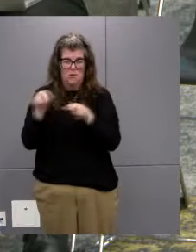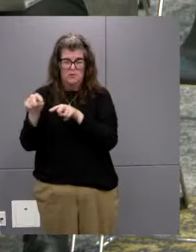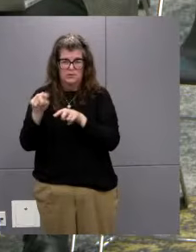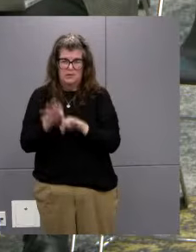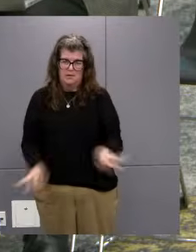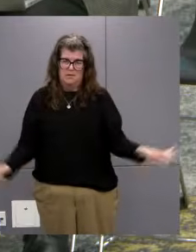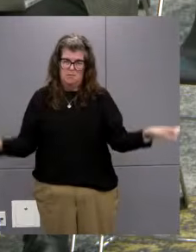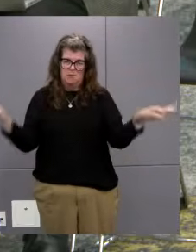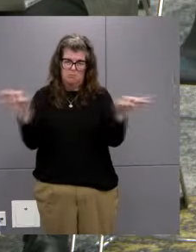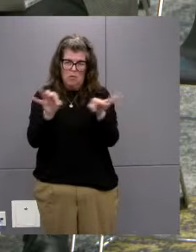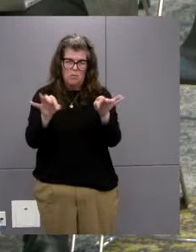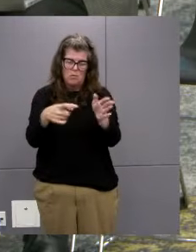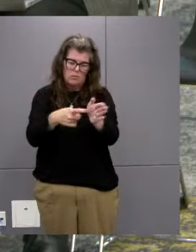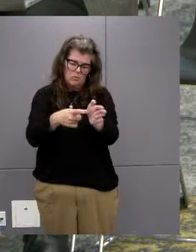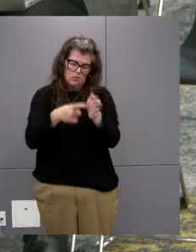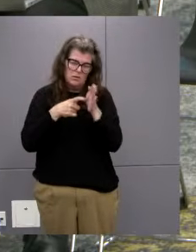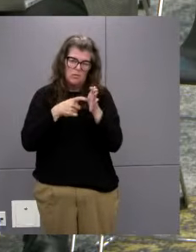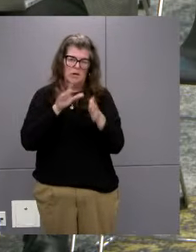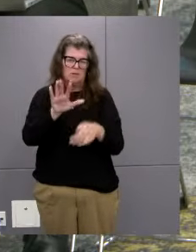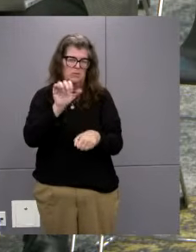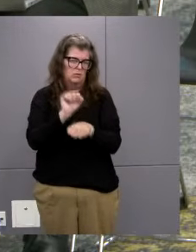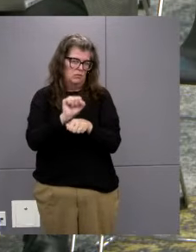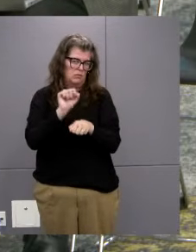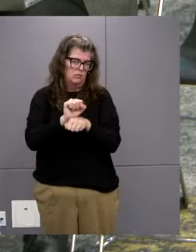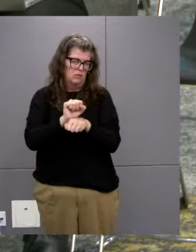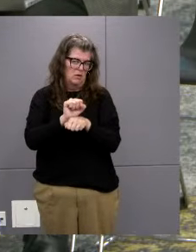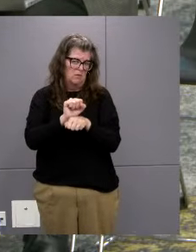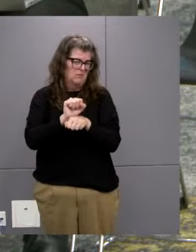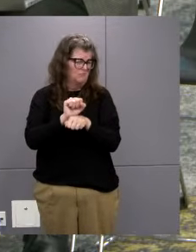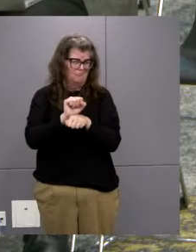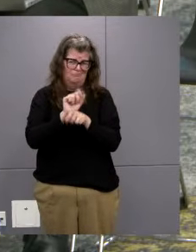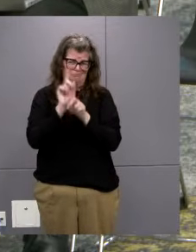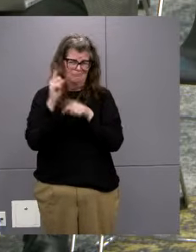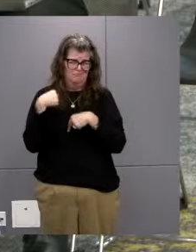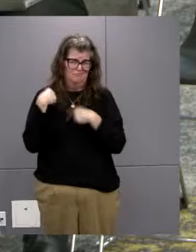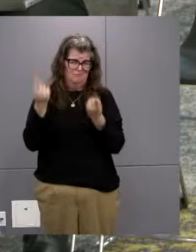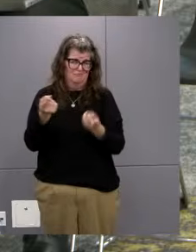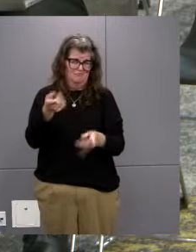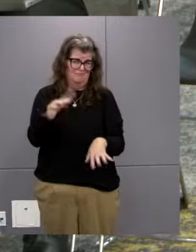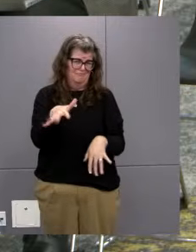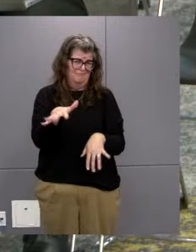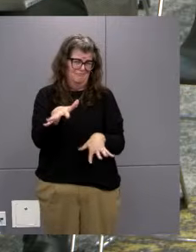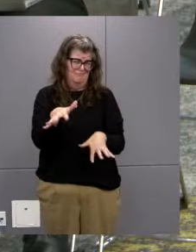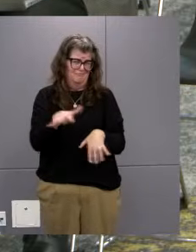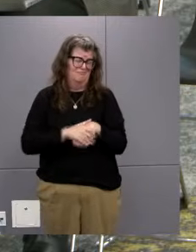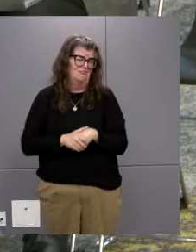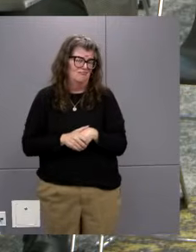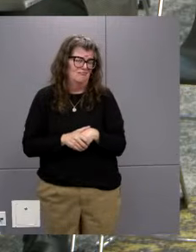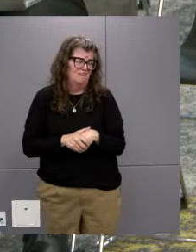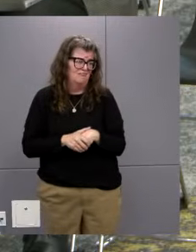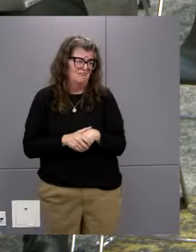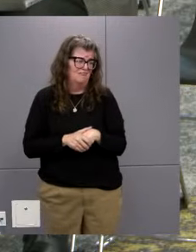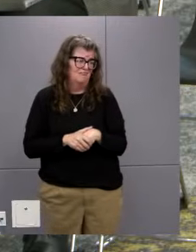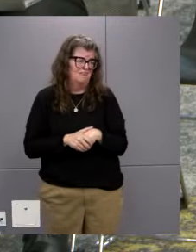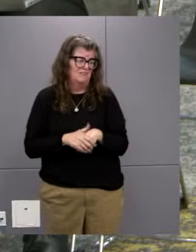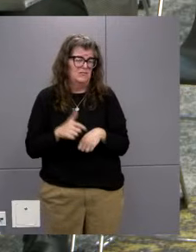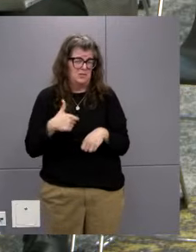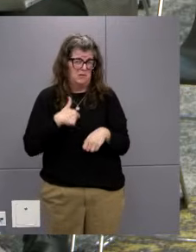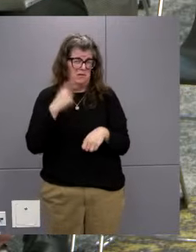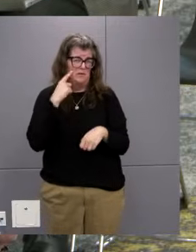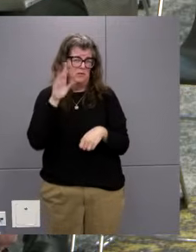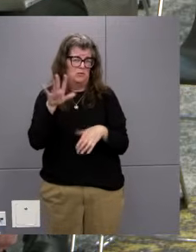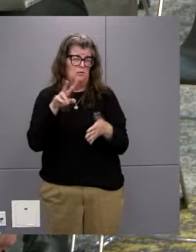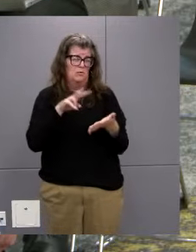fiduciary requirement of your job, and you have been dropping that ball. I believe your intentions to